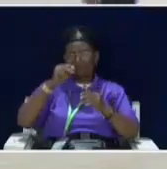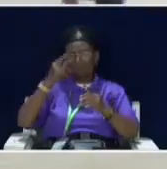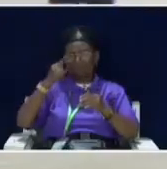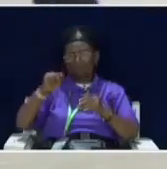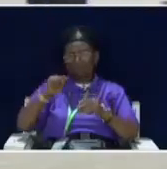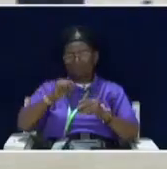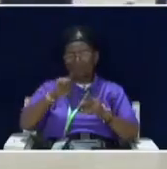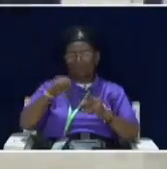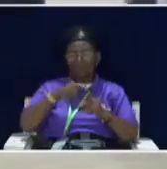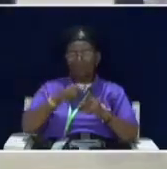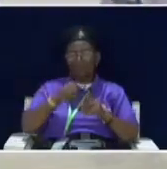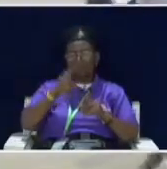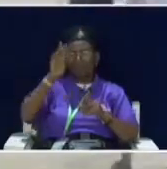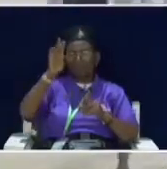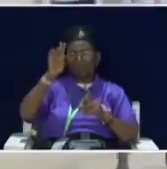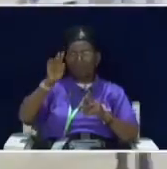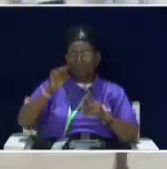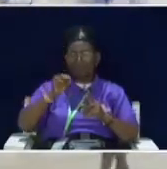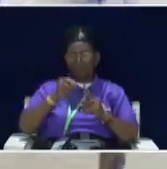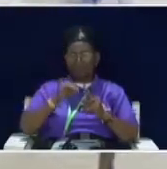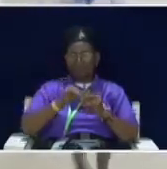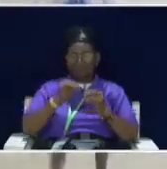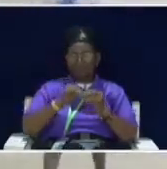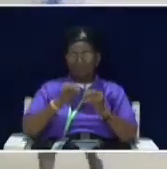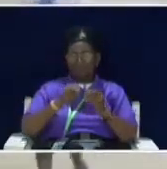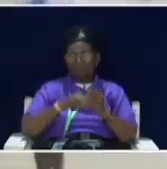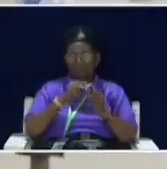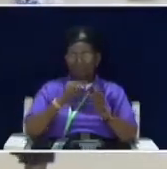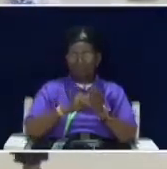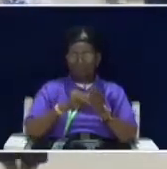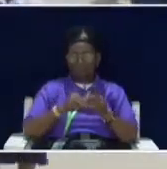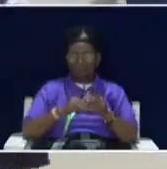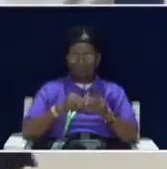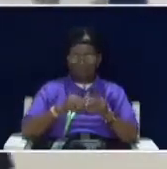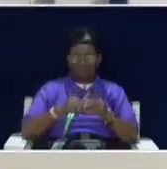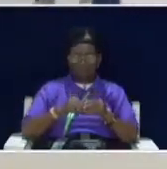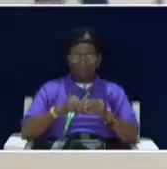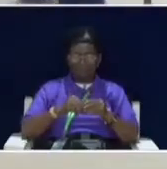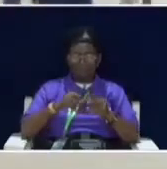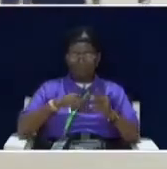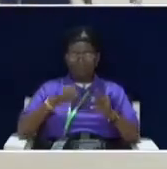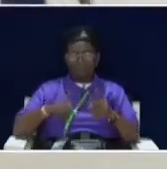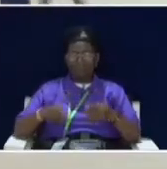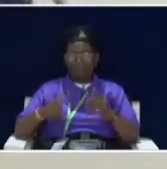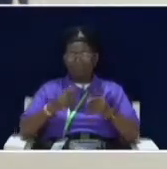Hurry up, those of you who are still on the way. Because I'm